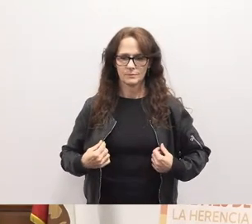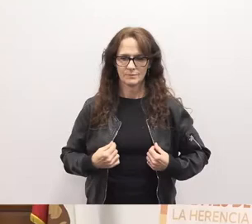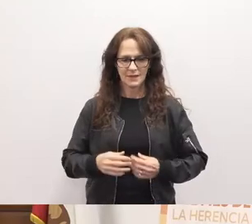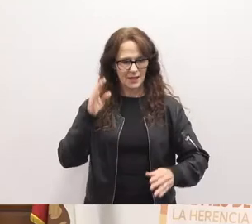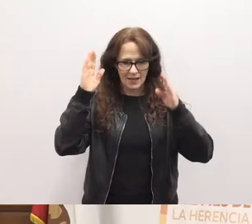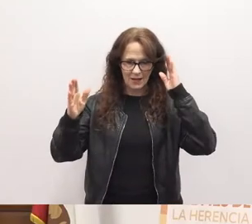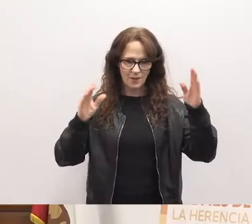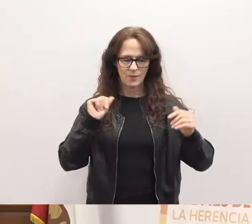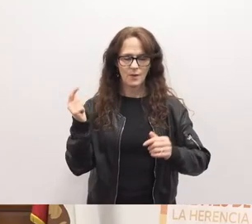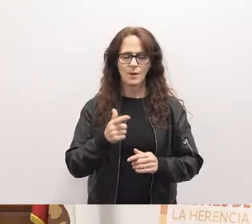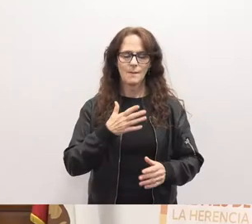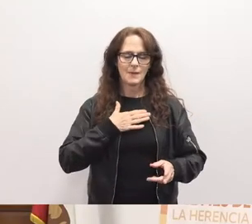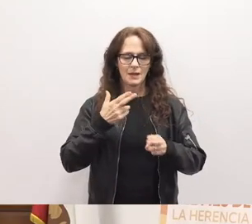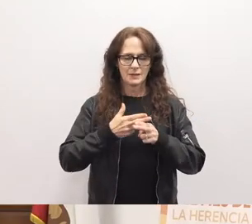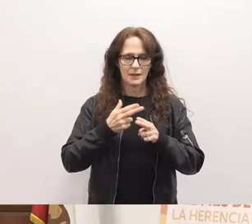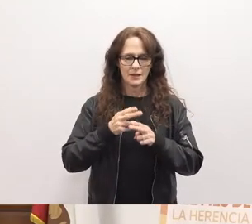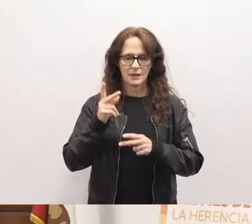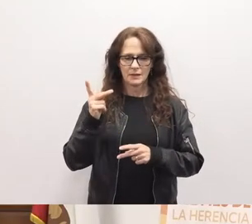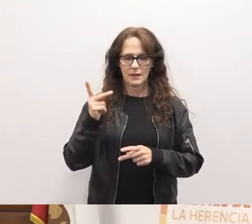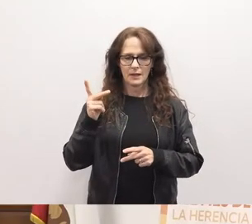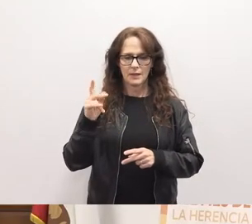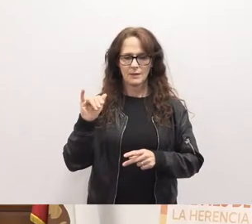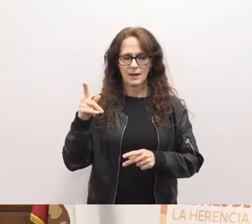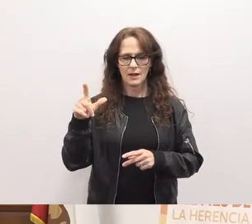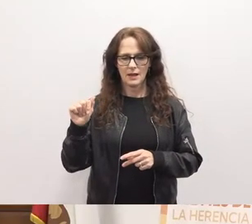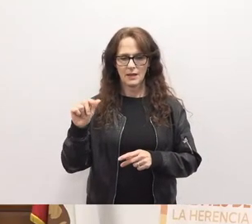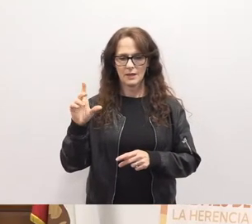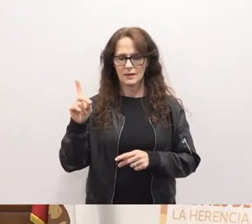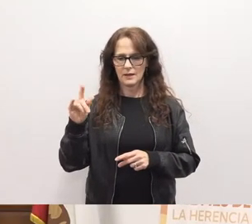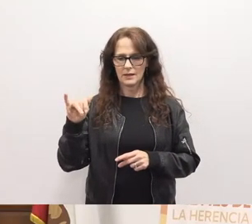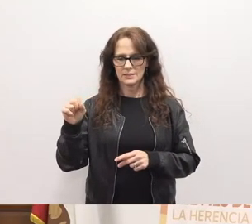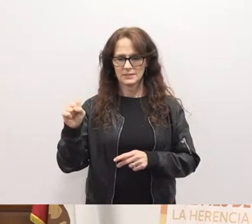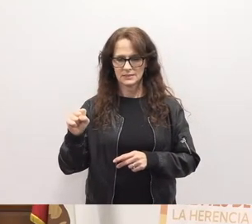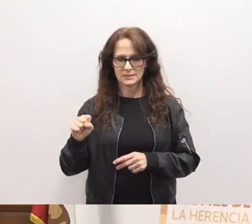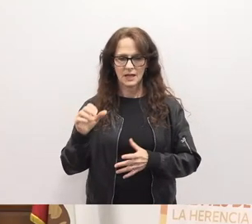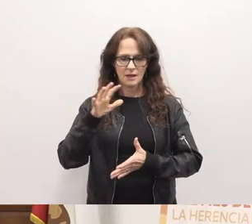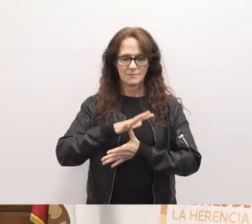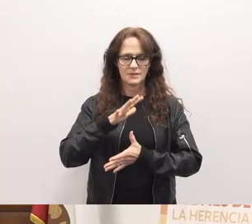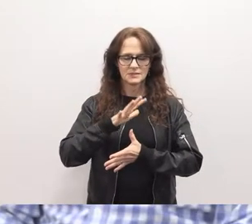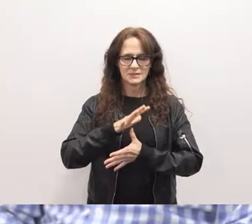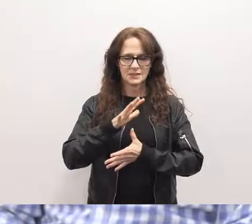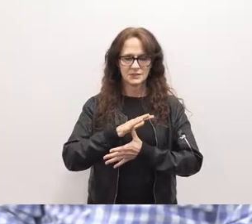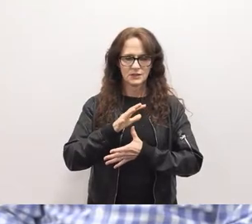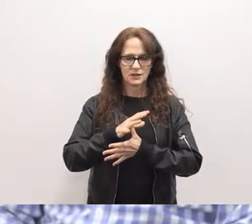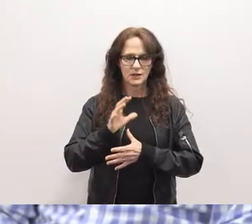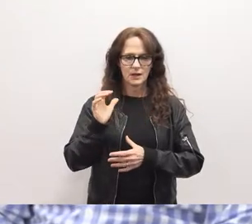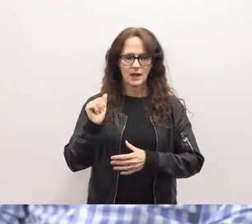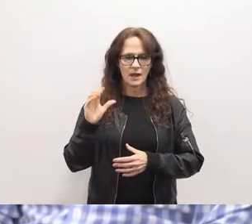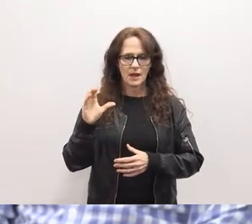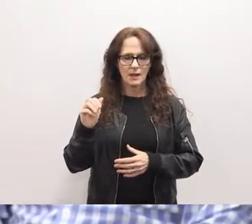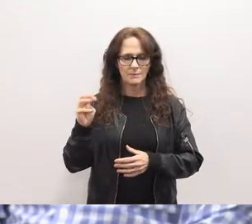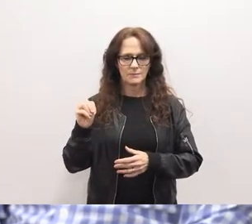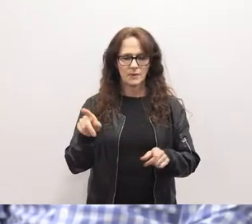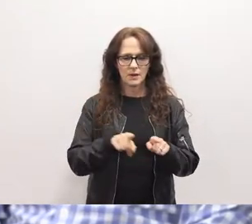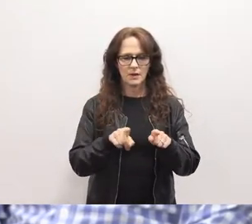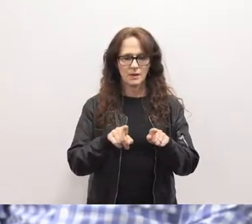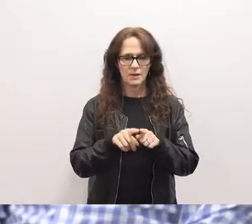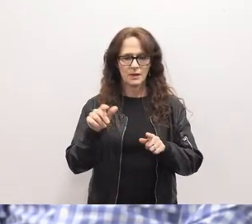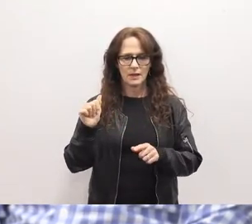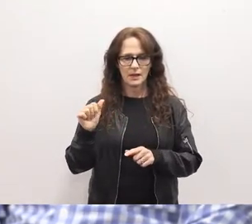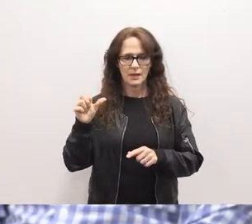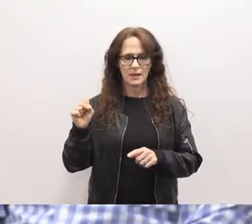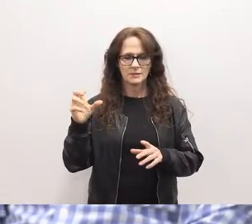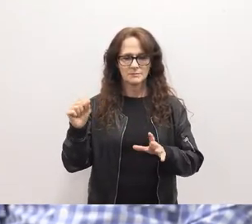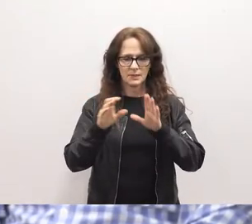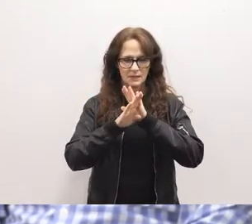Hi, everyone. My name is Kyla Diaz. I am a senior at CAMS, but I am also the ASB